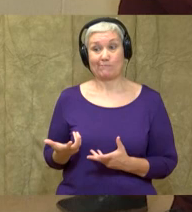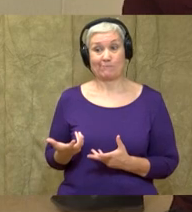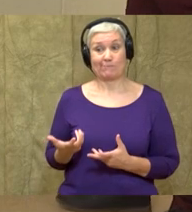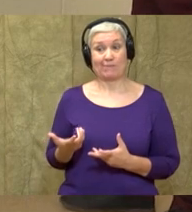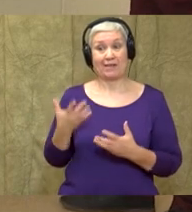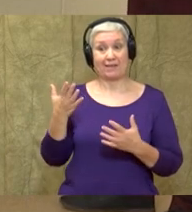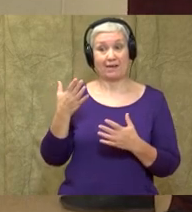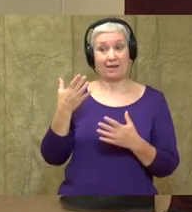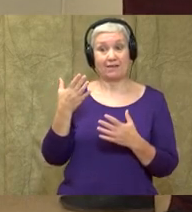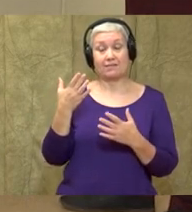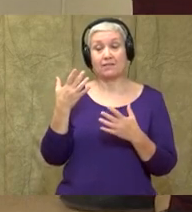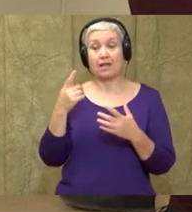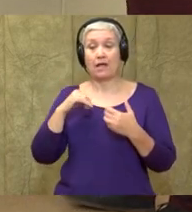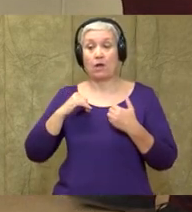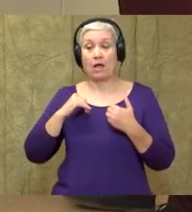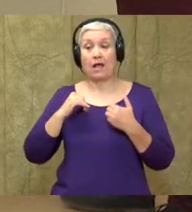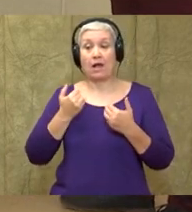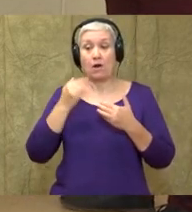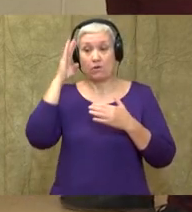Does our strategy change?